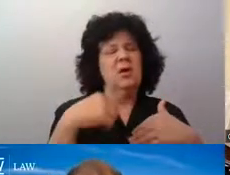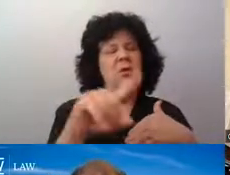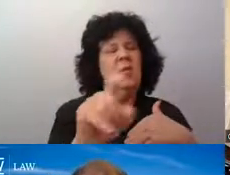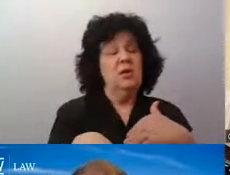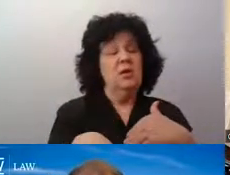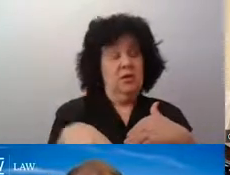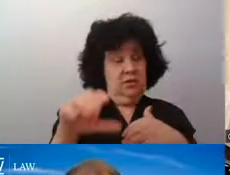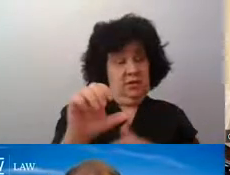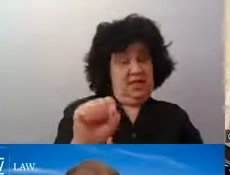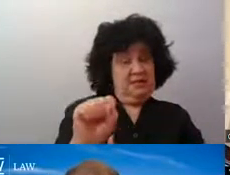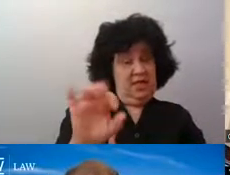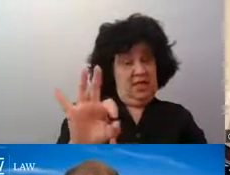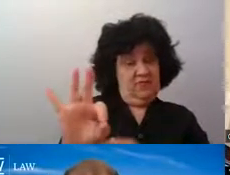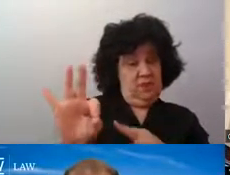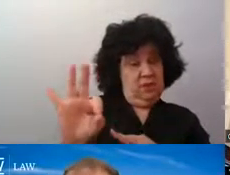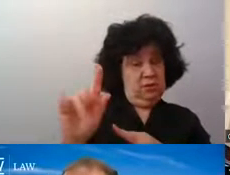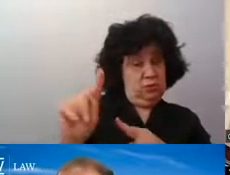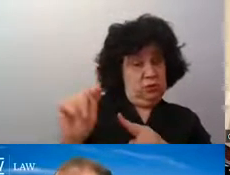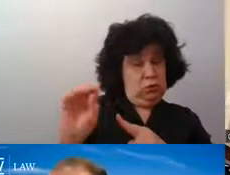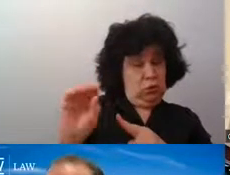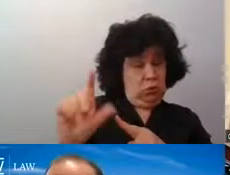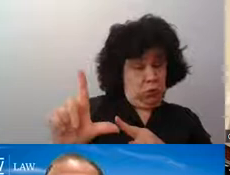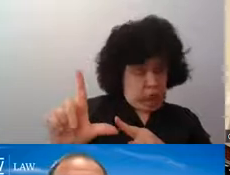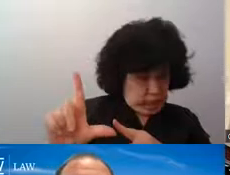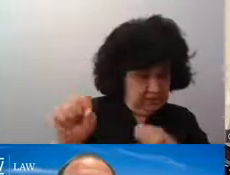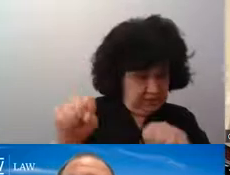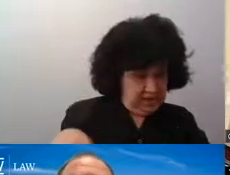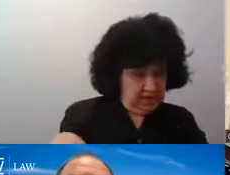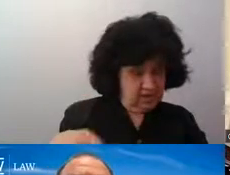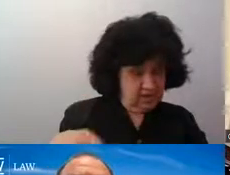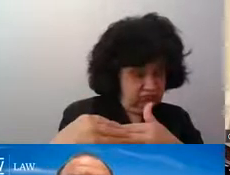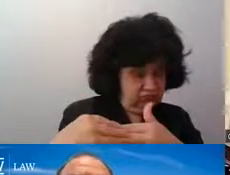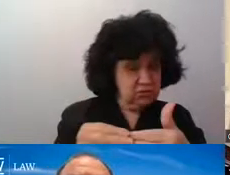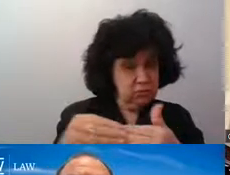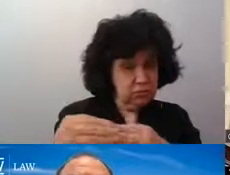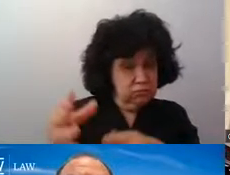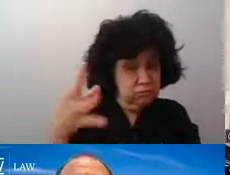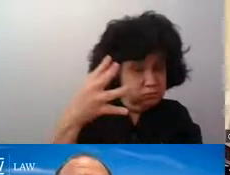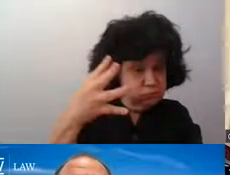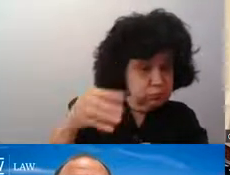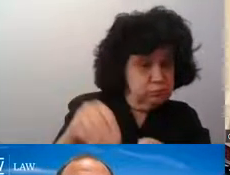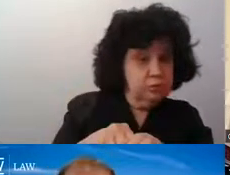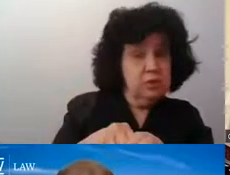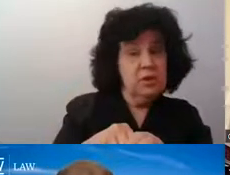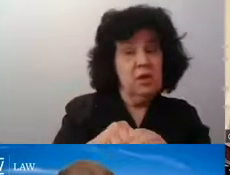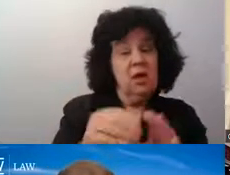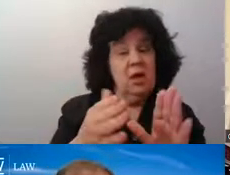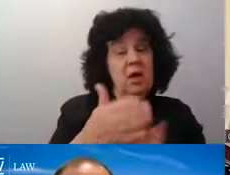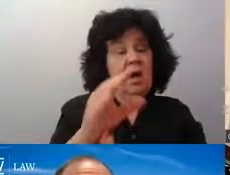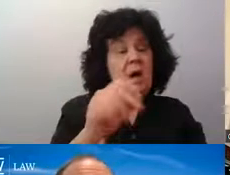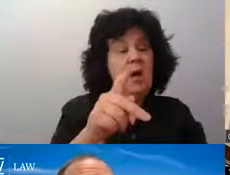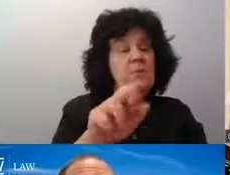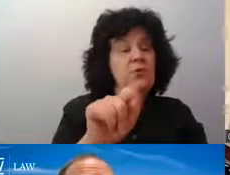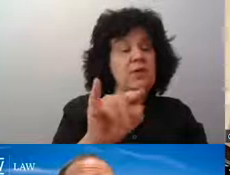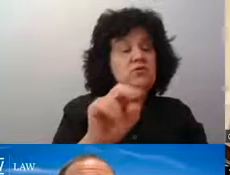SF tool flexible enough to encompass, for example, operational characteristics, for example, data